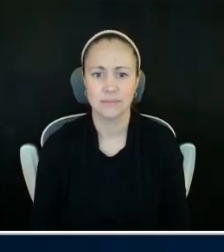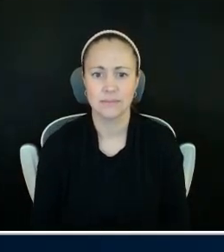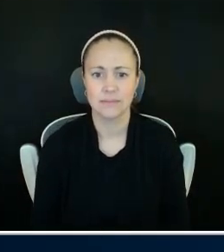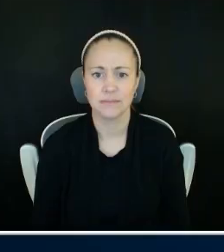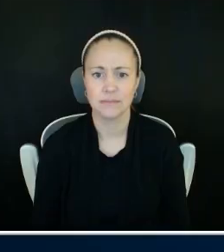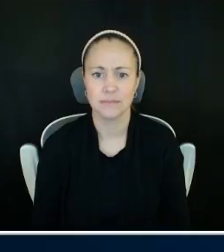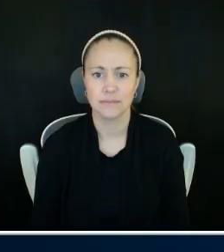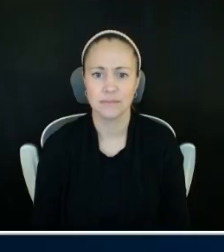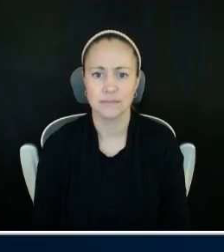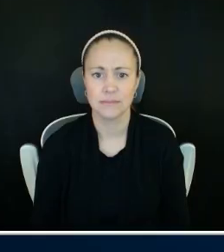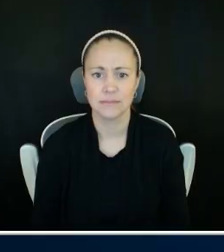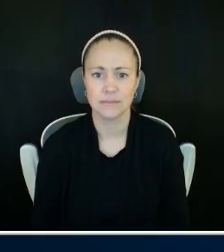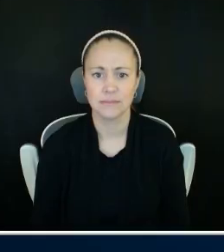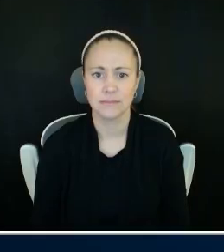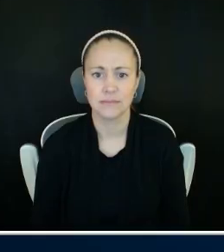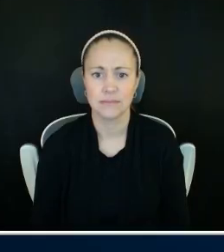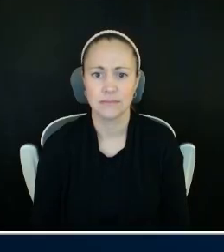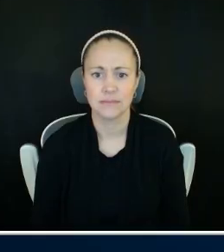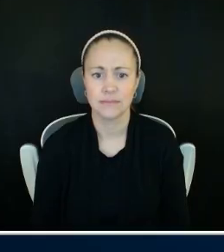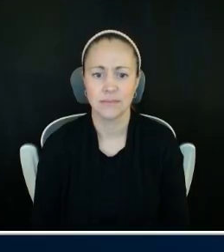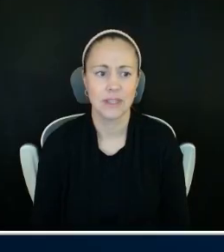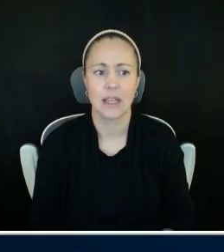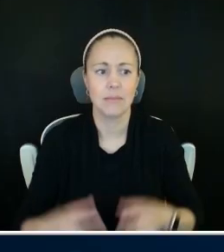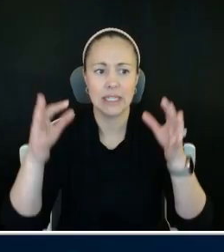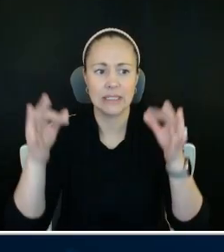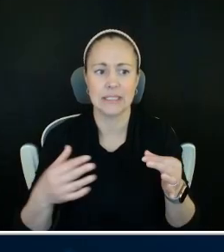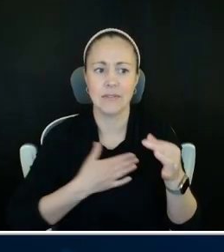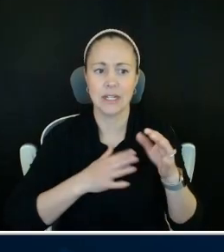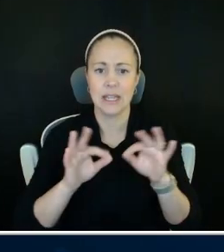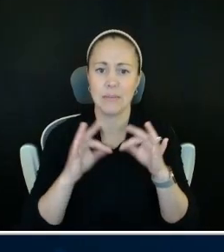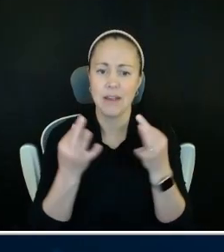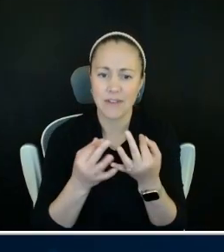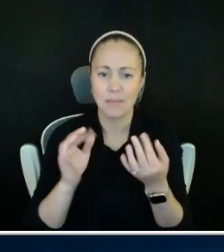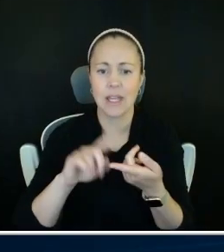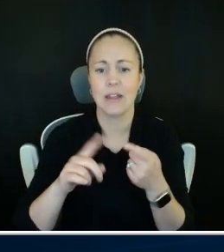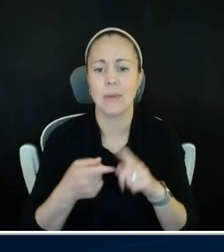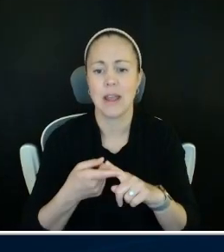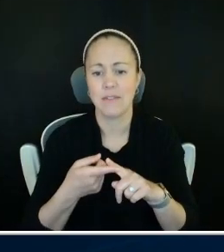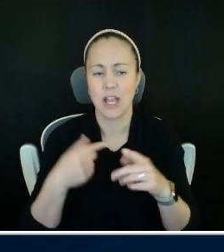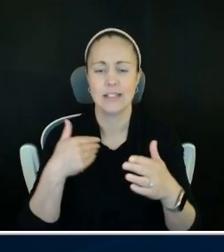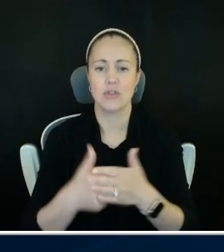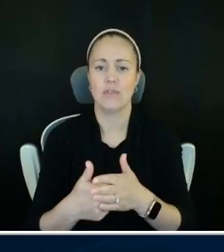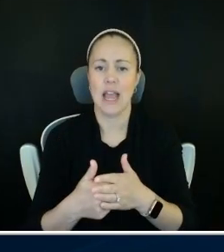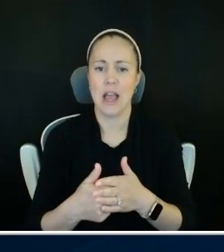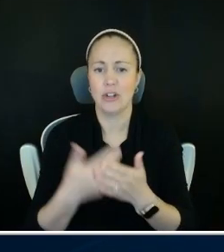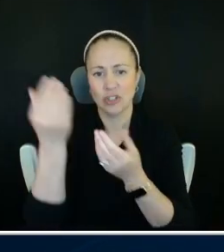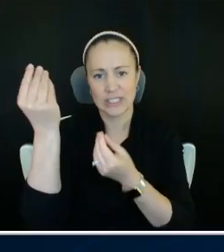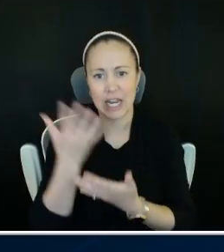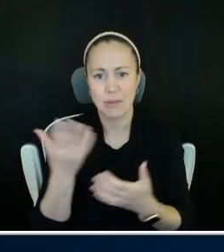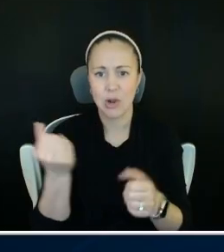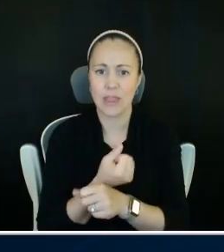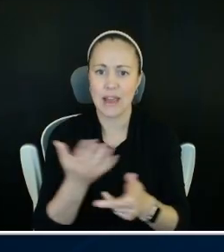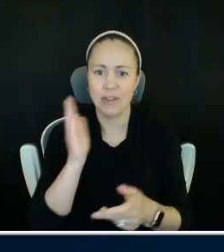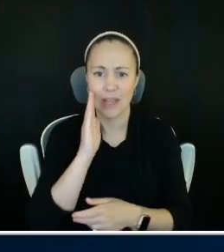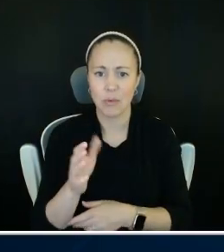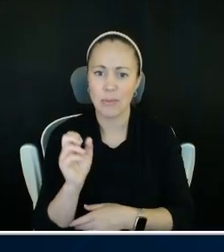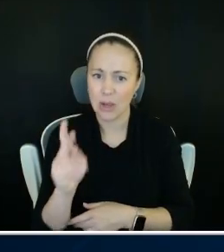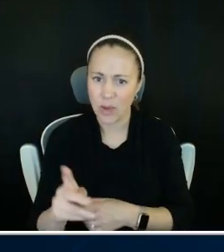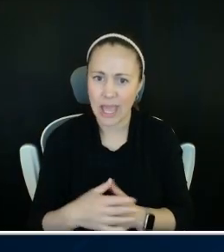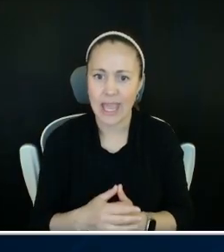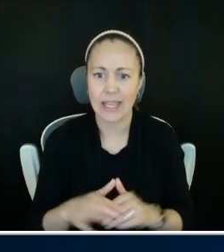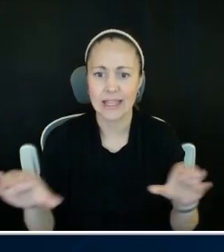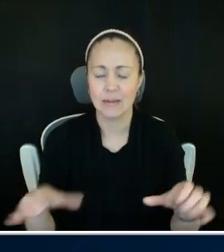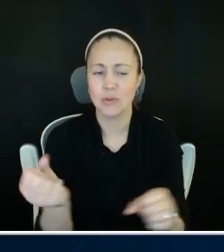Definitely just having my family and friends around, just letting me know that everything's going to be okay, and I'm doing this all for a